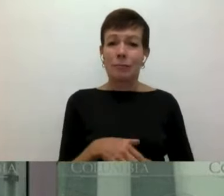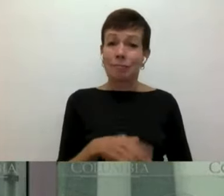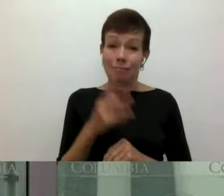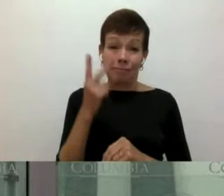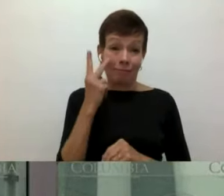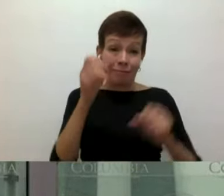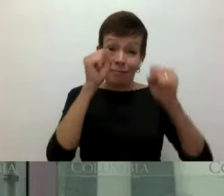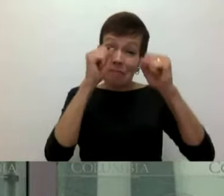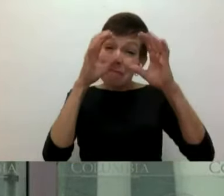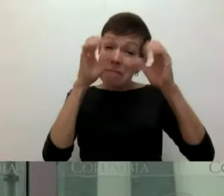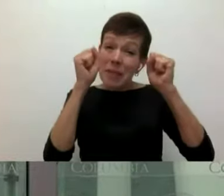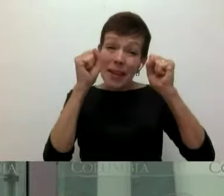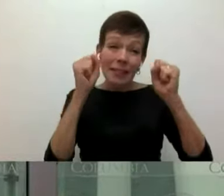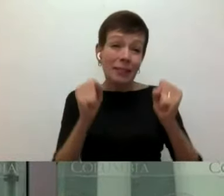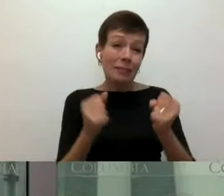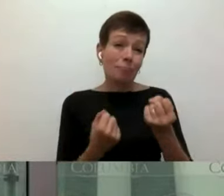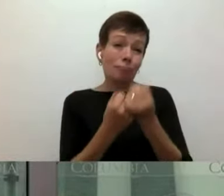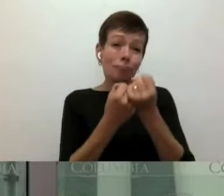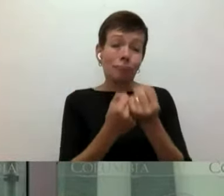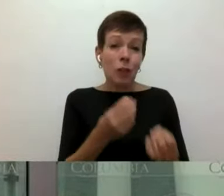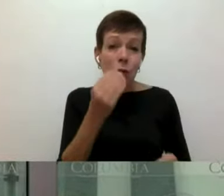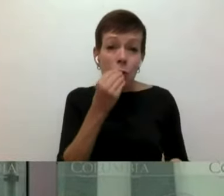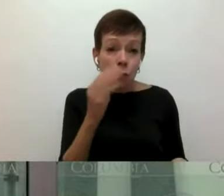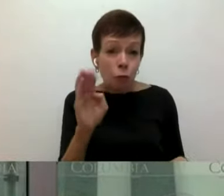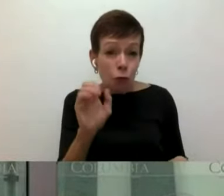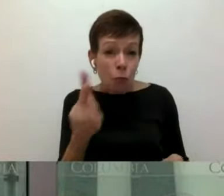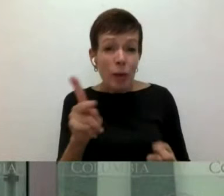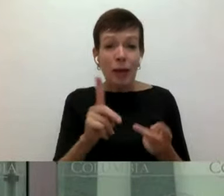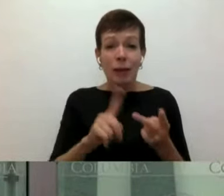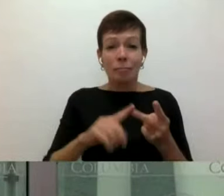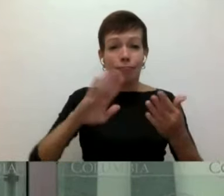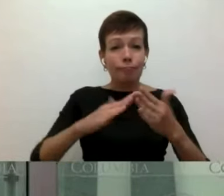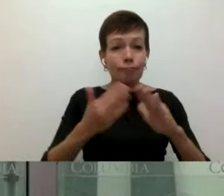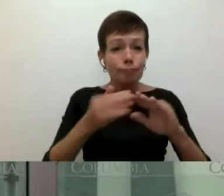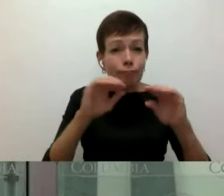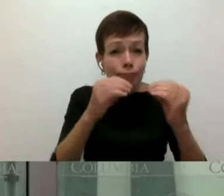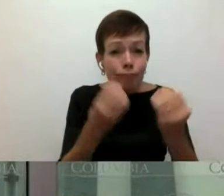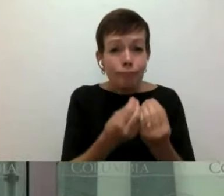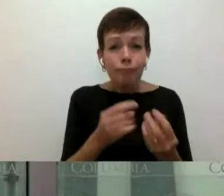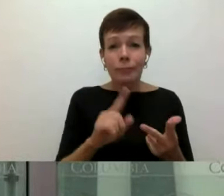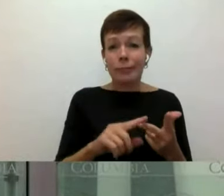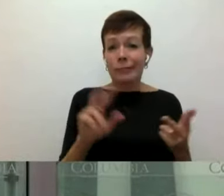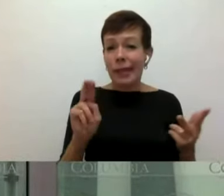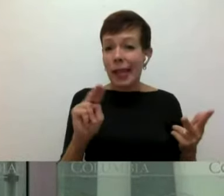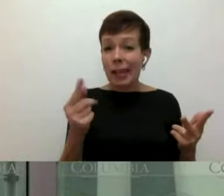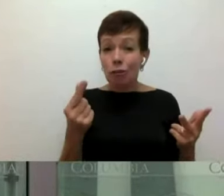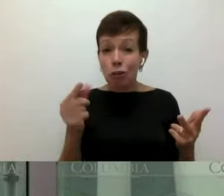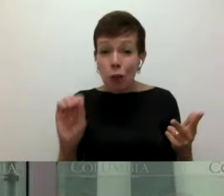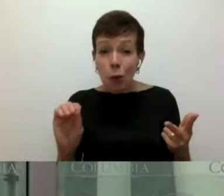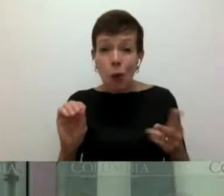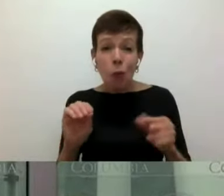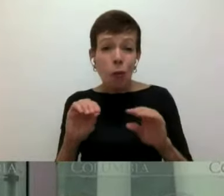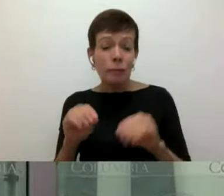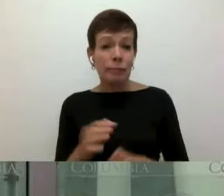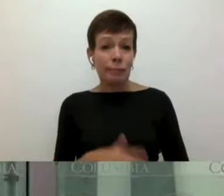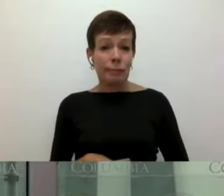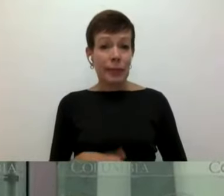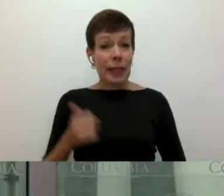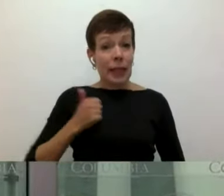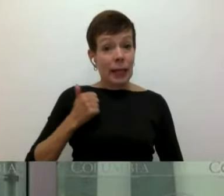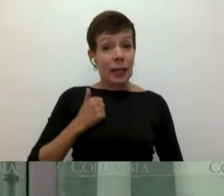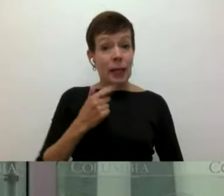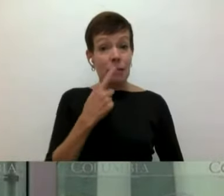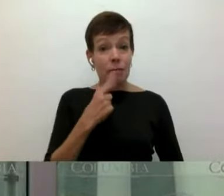can help. And I've seen firsthand the remarkable outpouring of support from food banks, community organizations, and